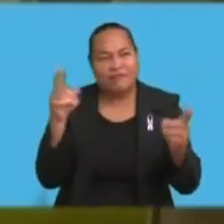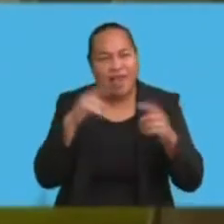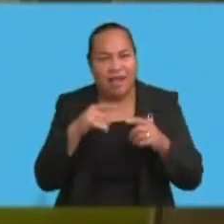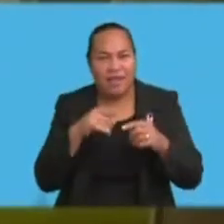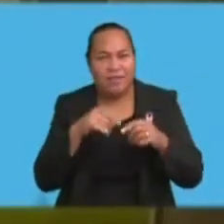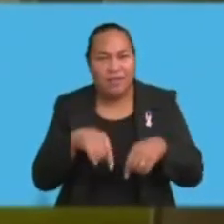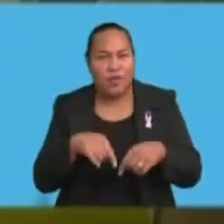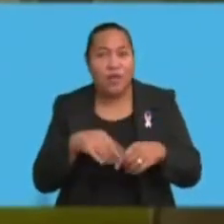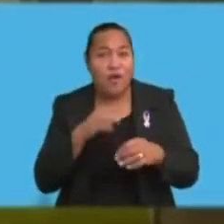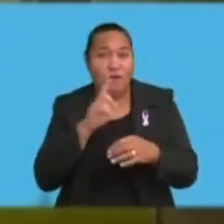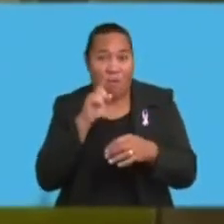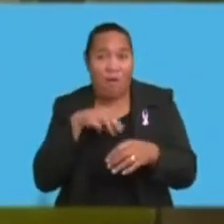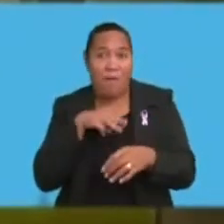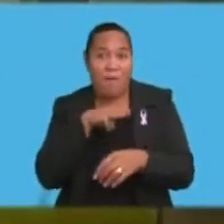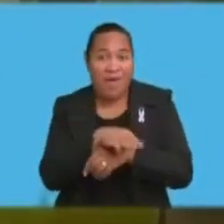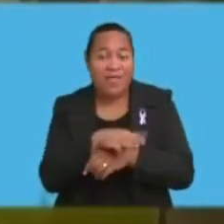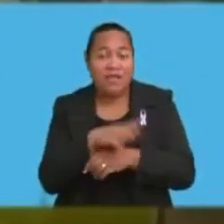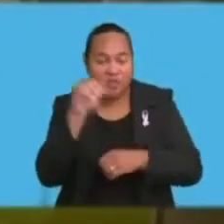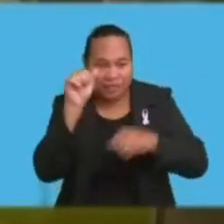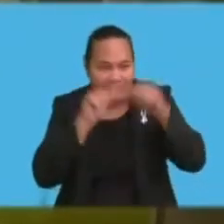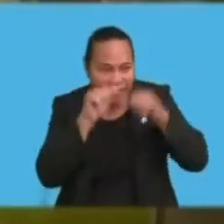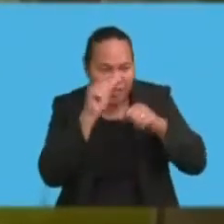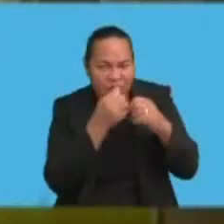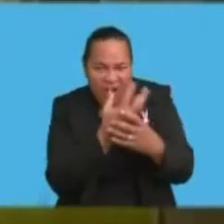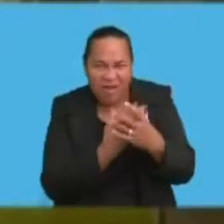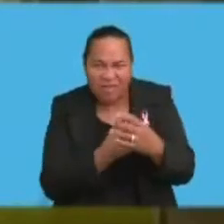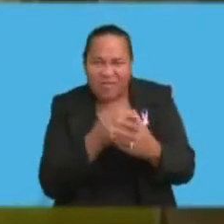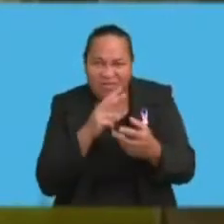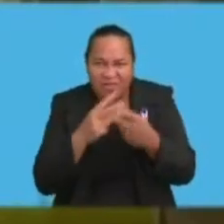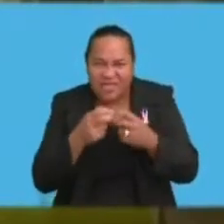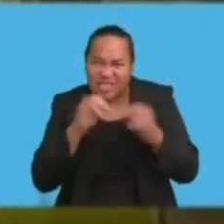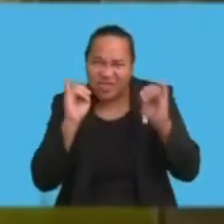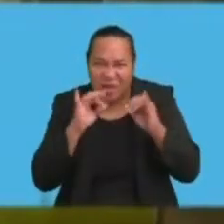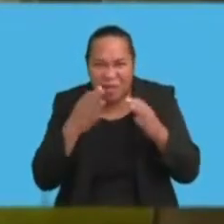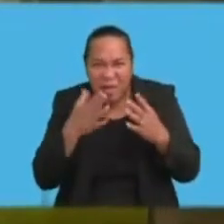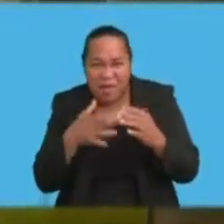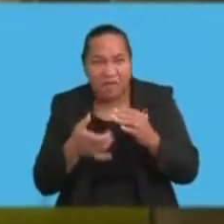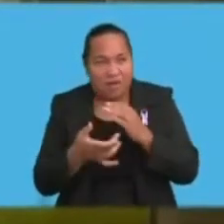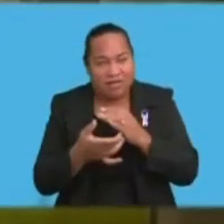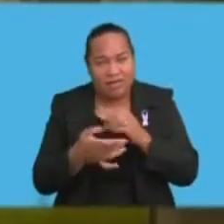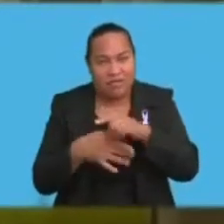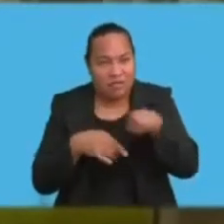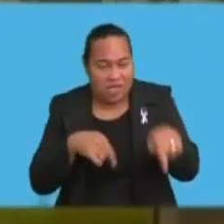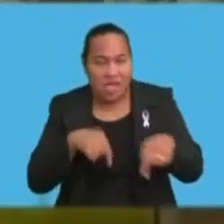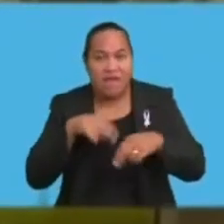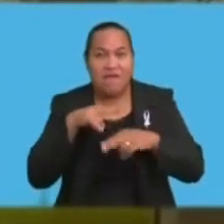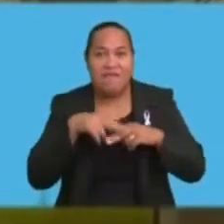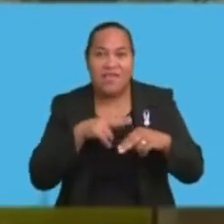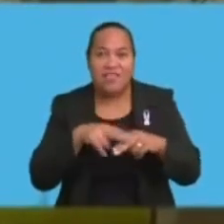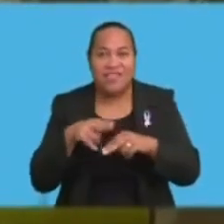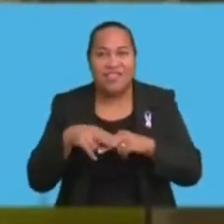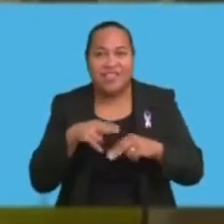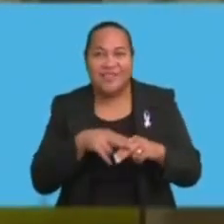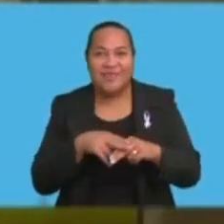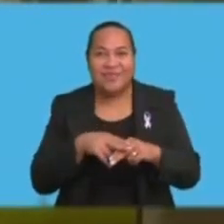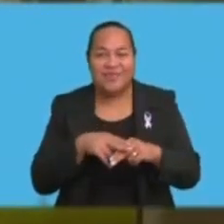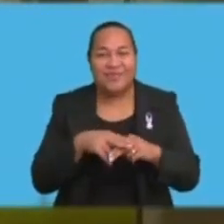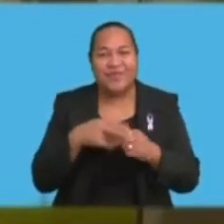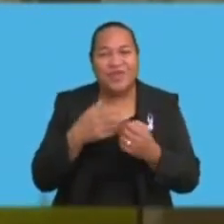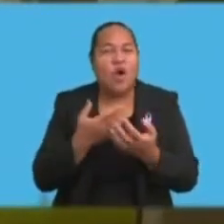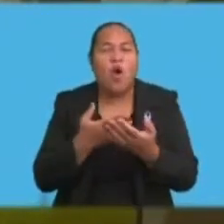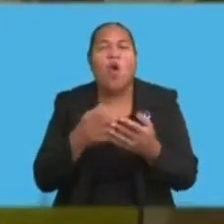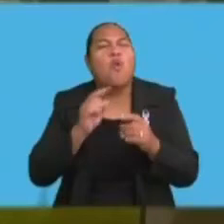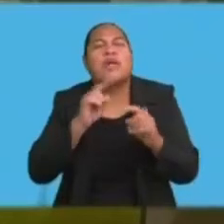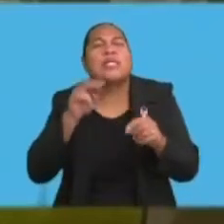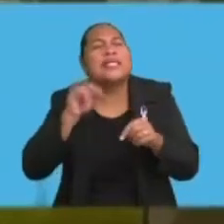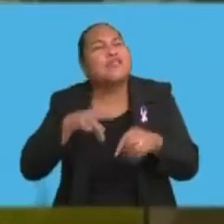within a month, to carry out an assessment in terms of whether technical colleges are actually doing what they're supposed to be doing, what are the